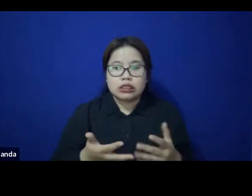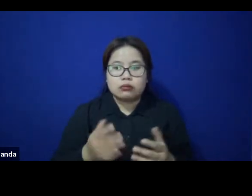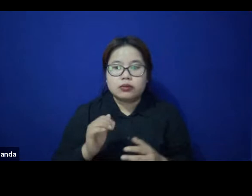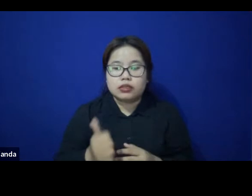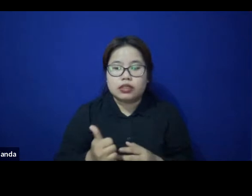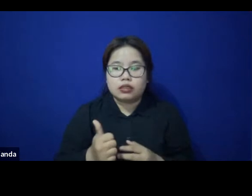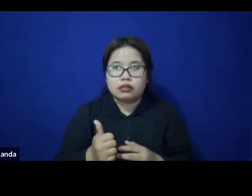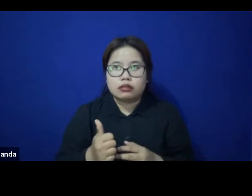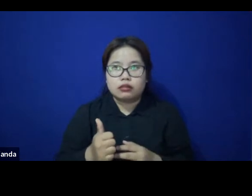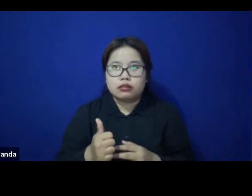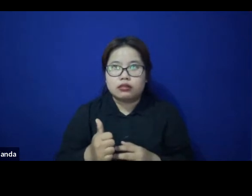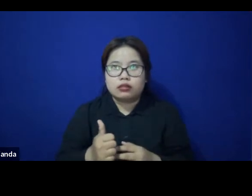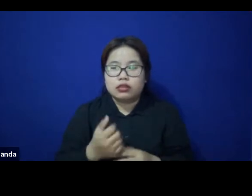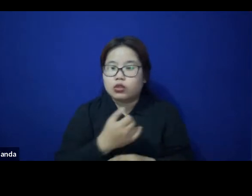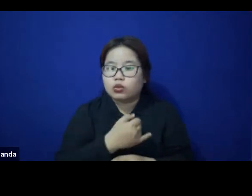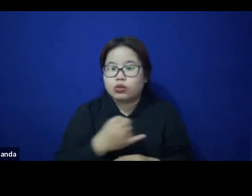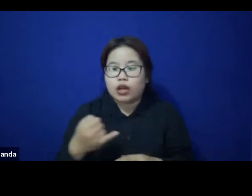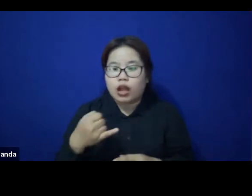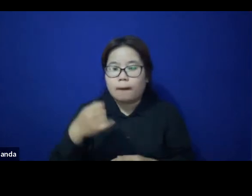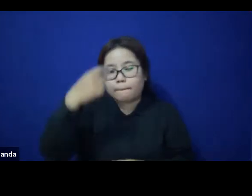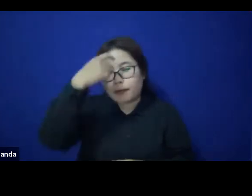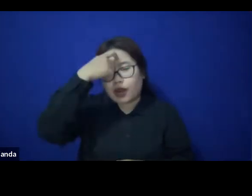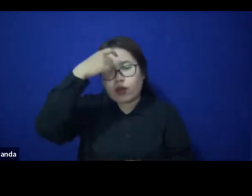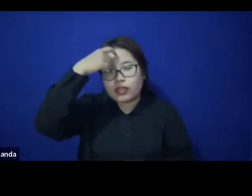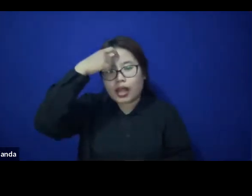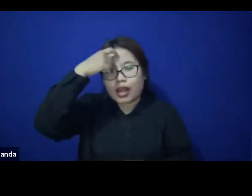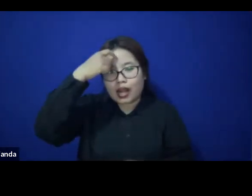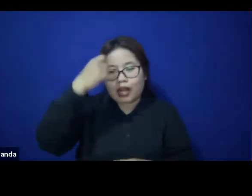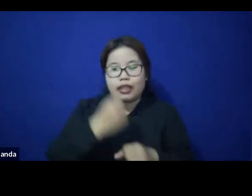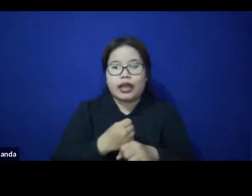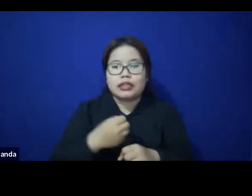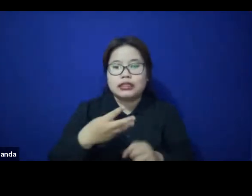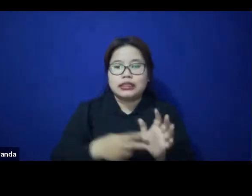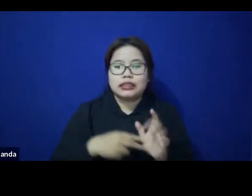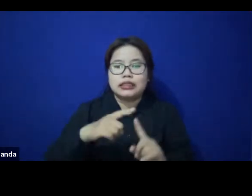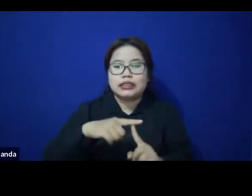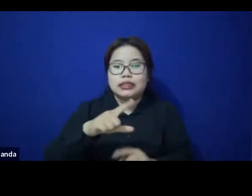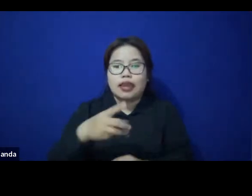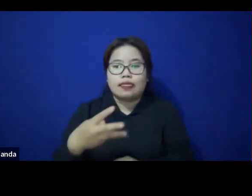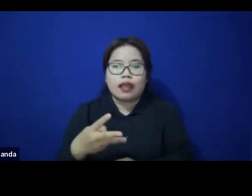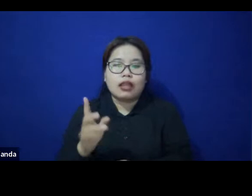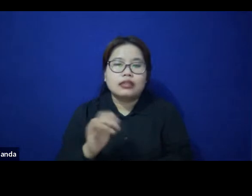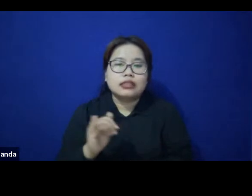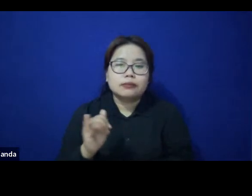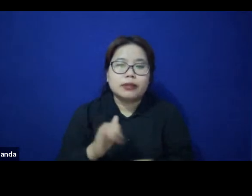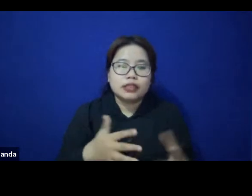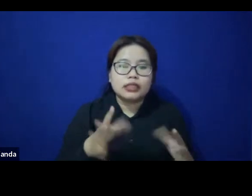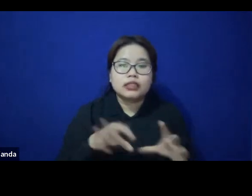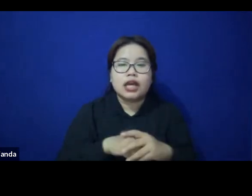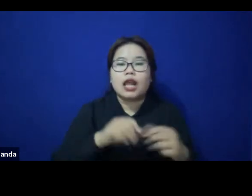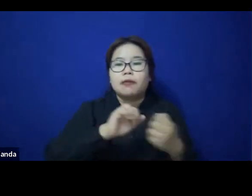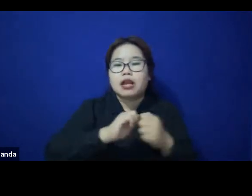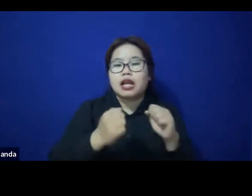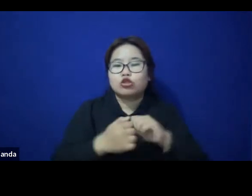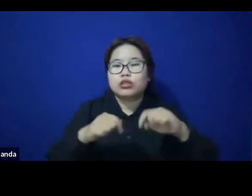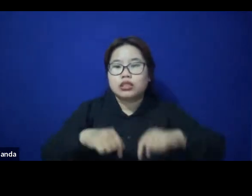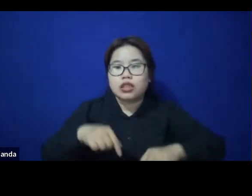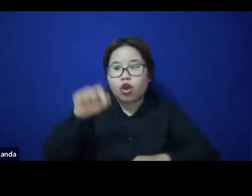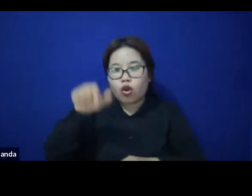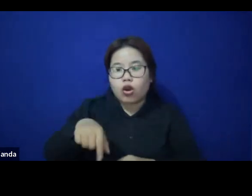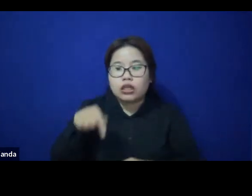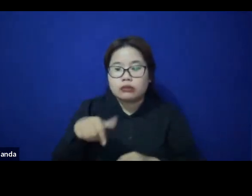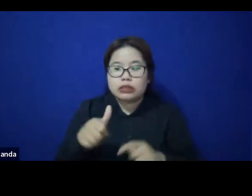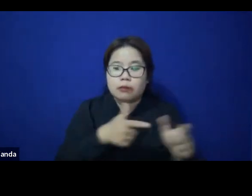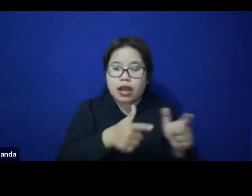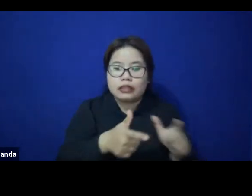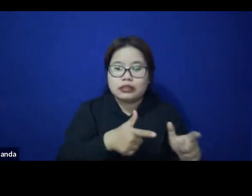a person like the person in this case can be life-threatening. So this person, in the